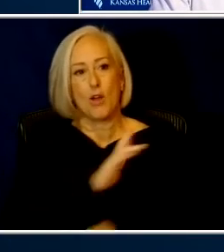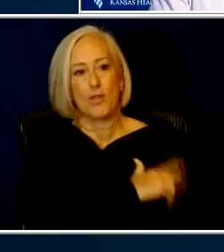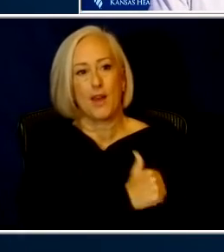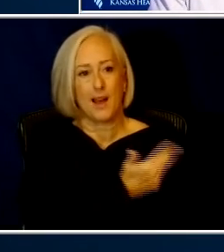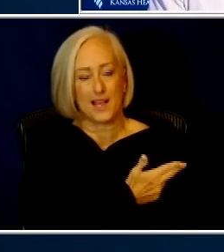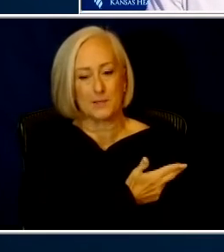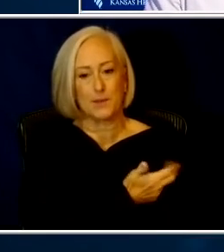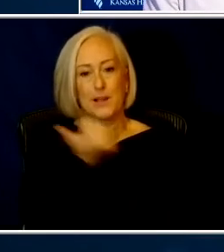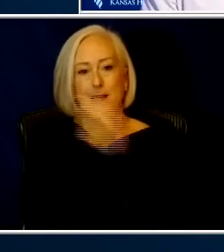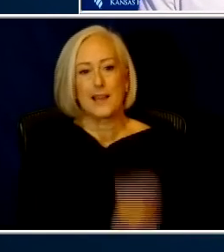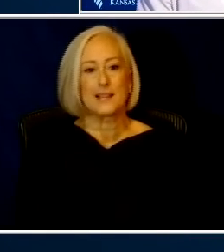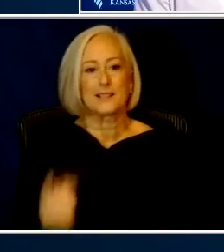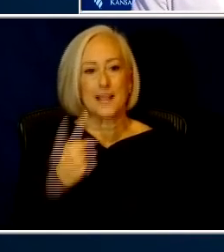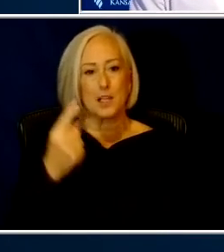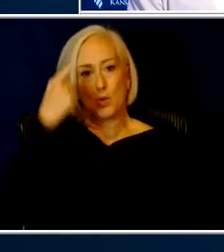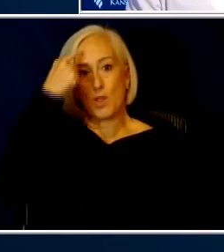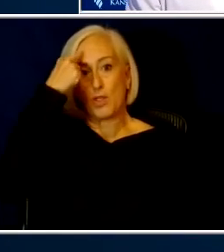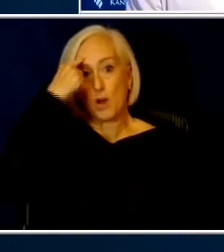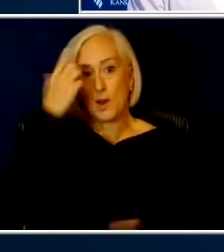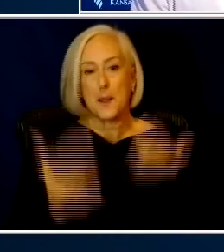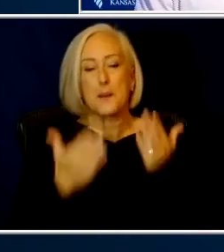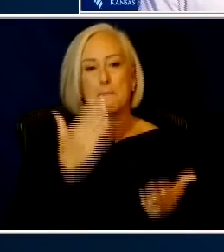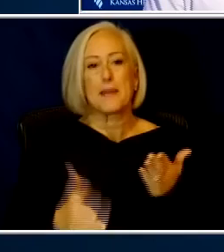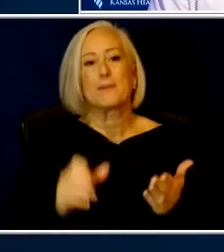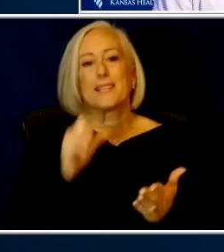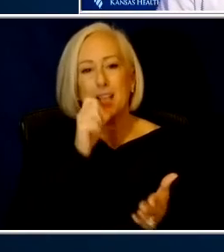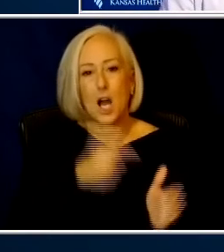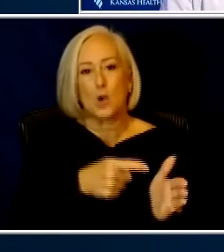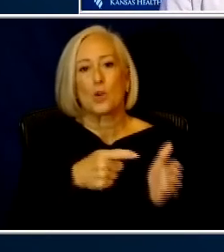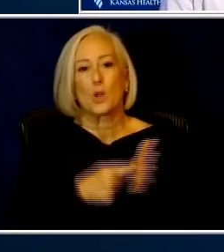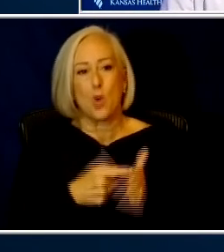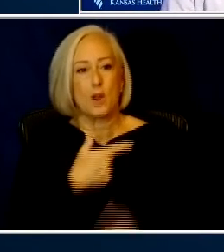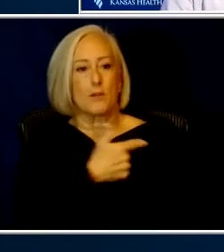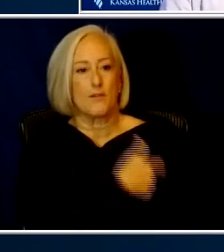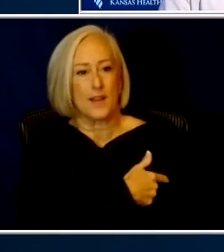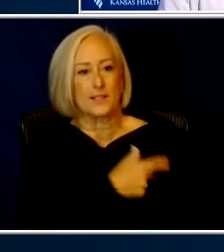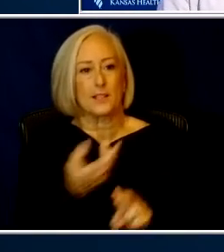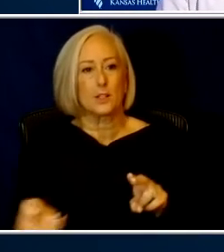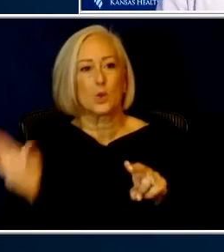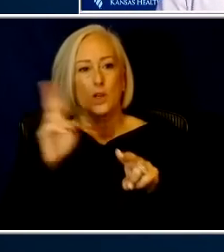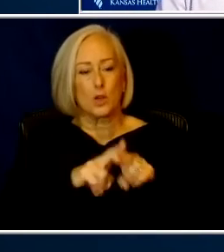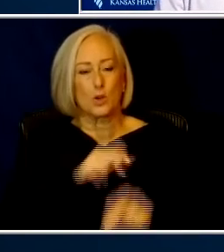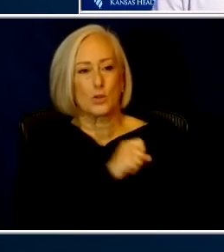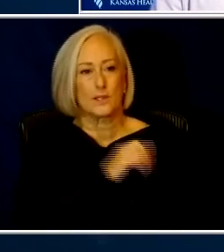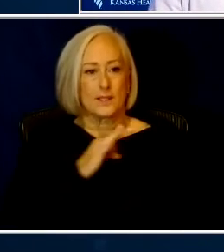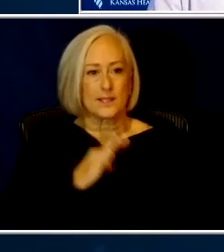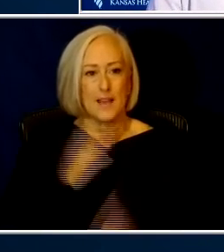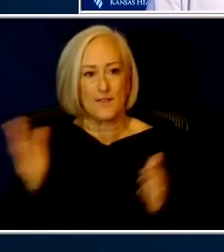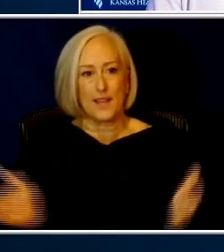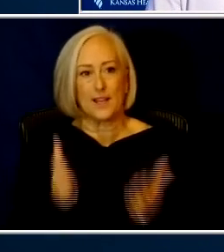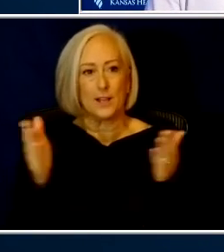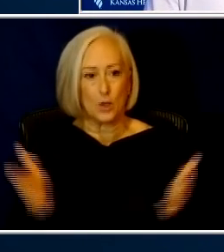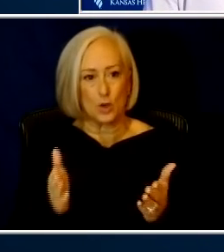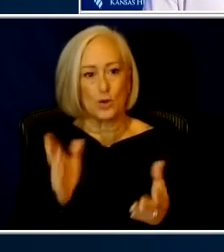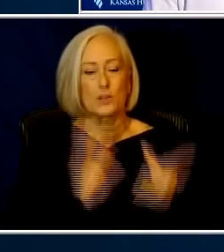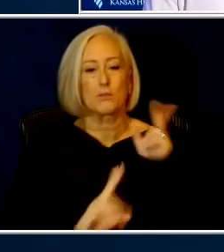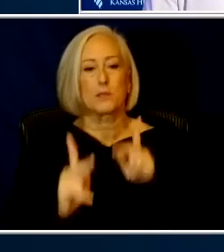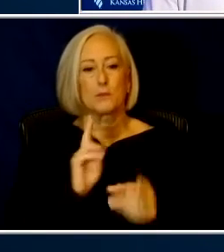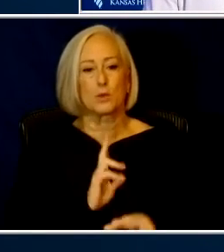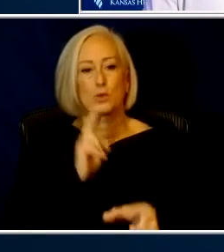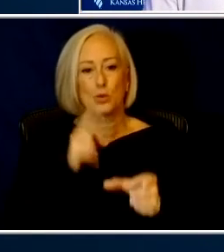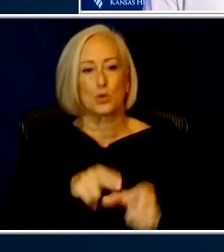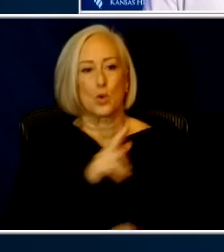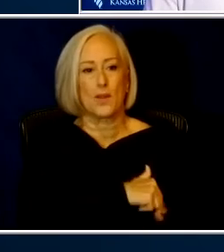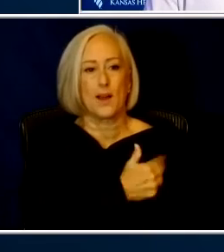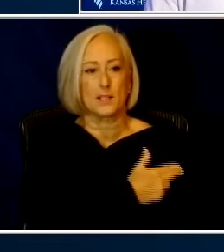considered not mandating vaccines to help increase staff and encourage more people to come join the hospitals? Yeah, we